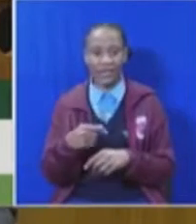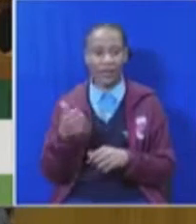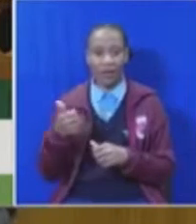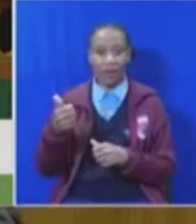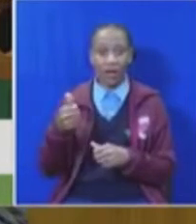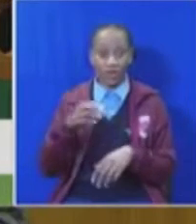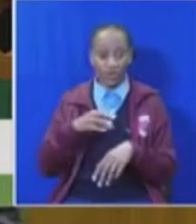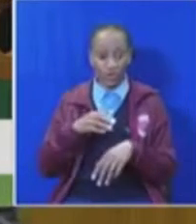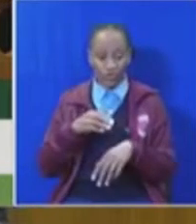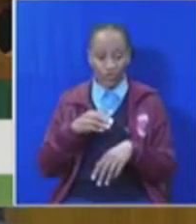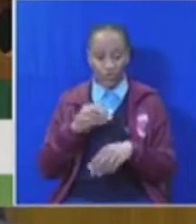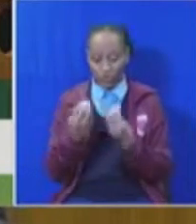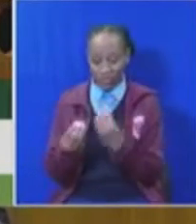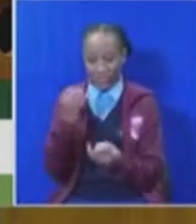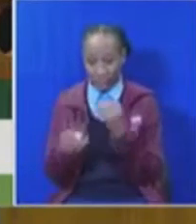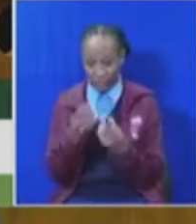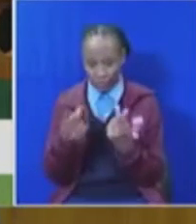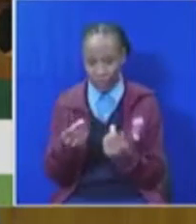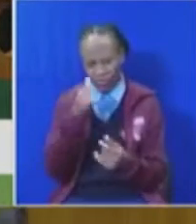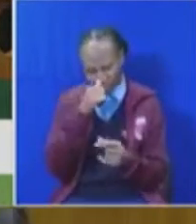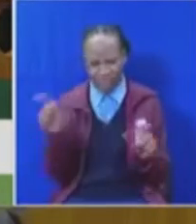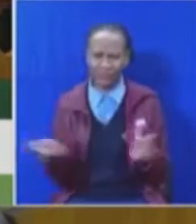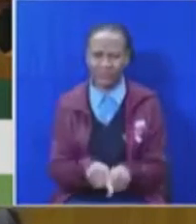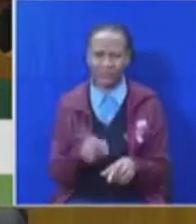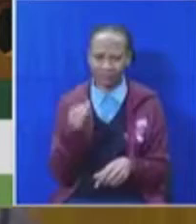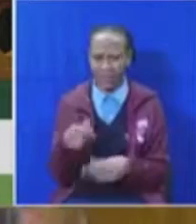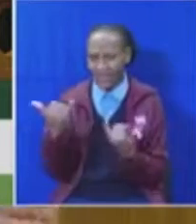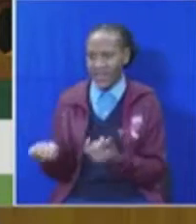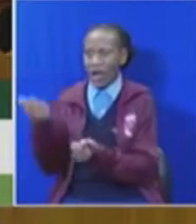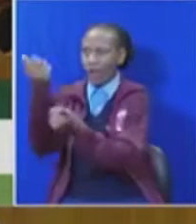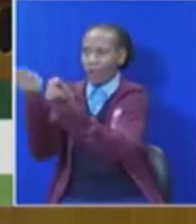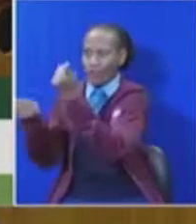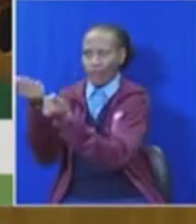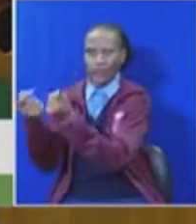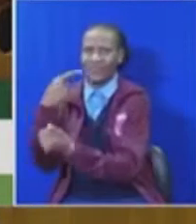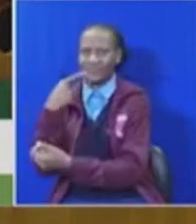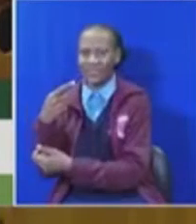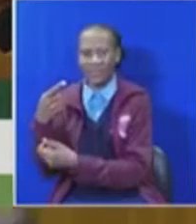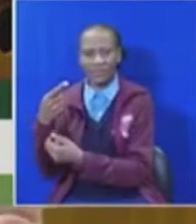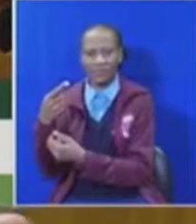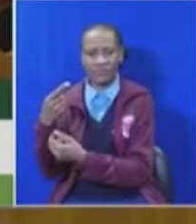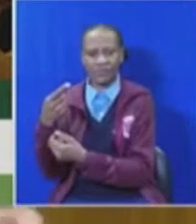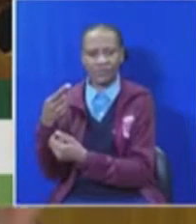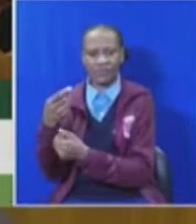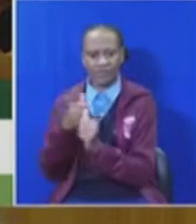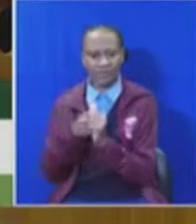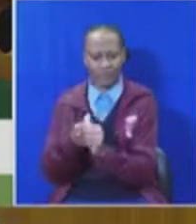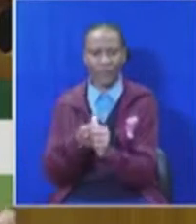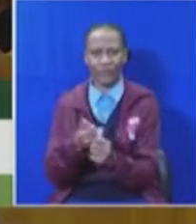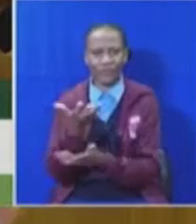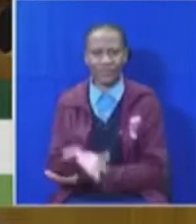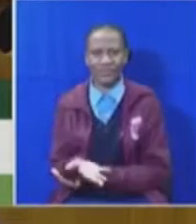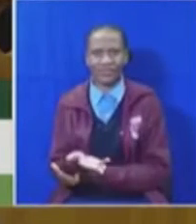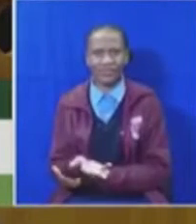be criminalized. We now appreciate that the Constitutional Court has struck it down and that we as Parliament are bound by that. But it